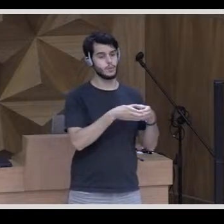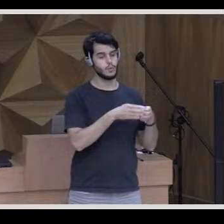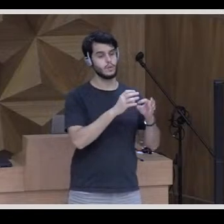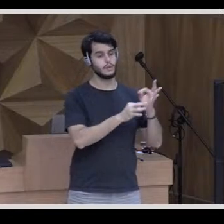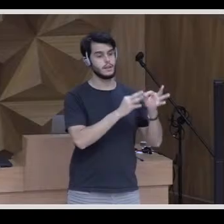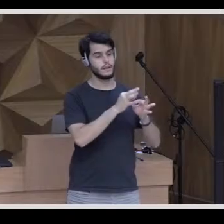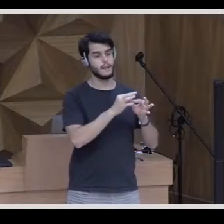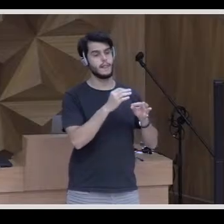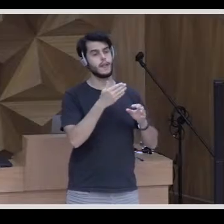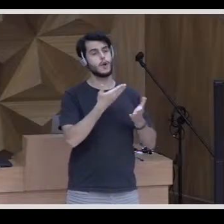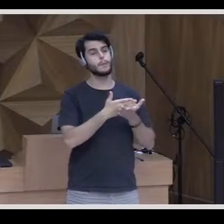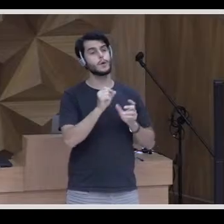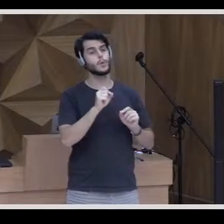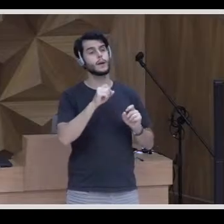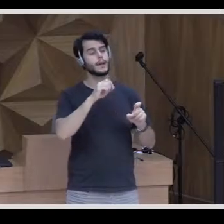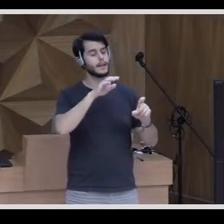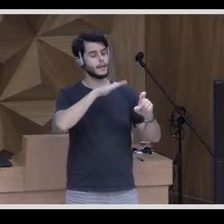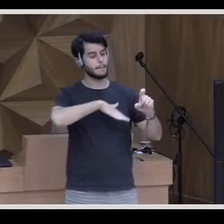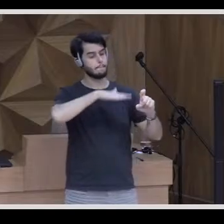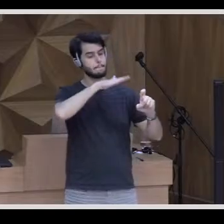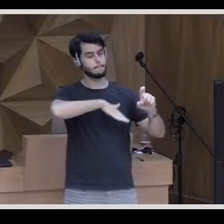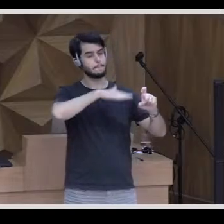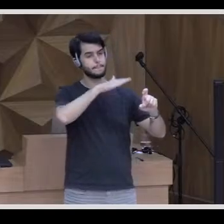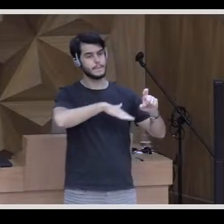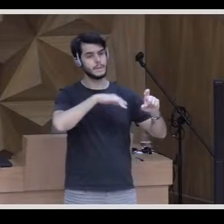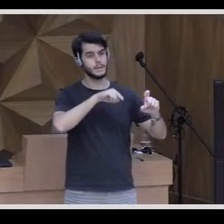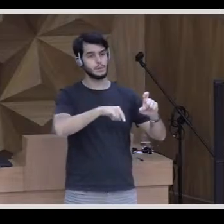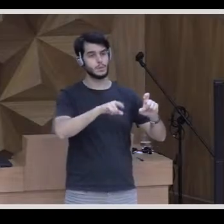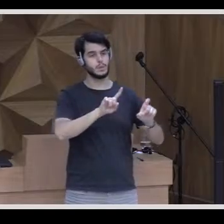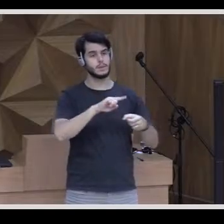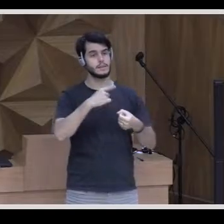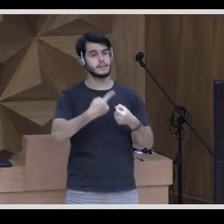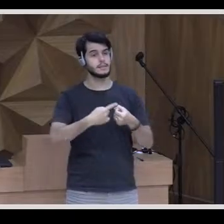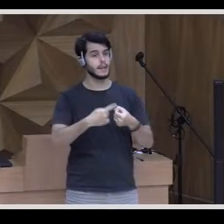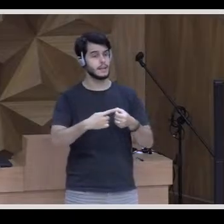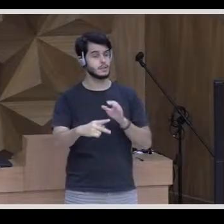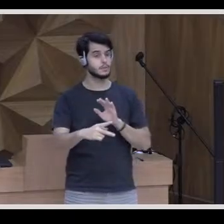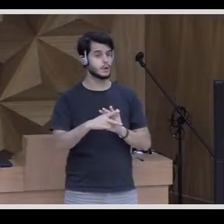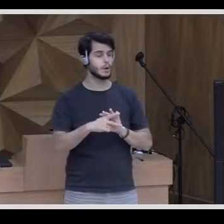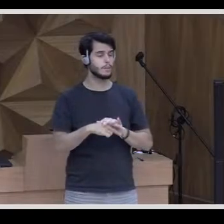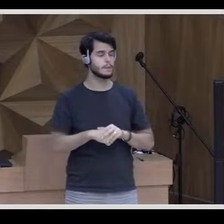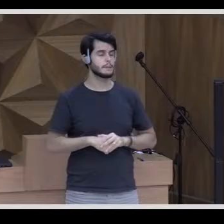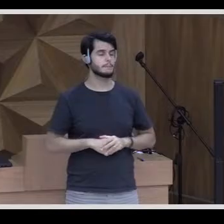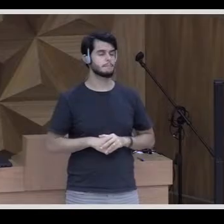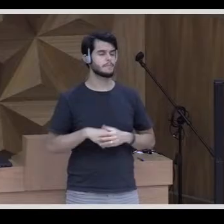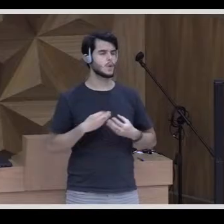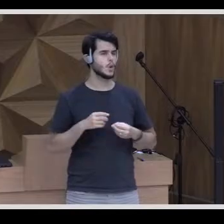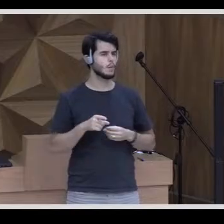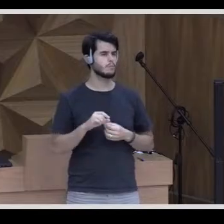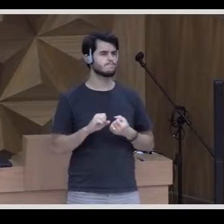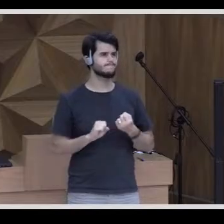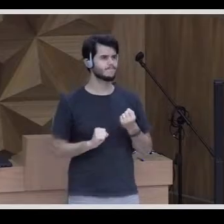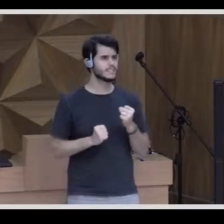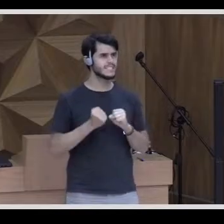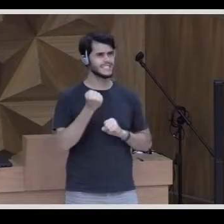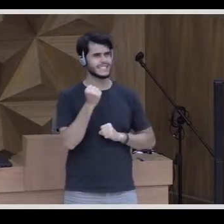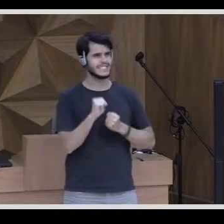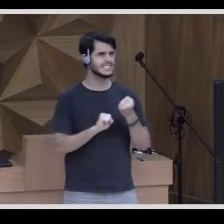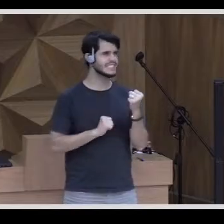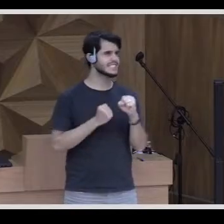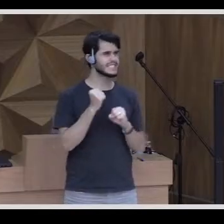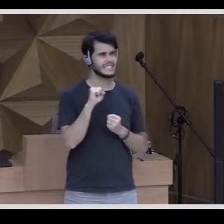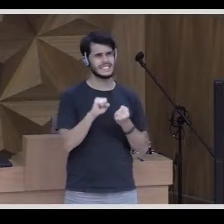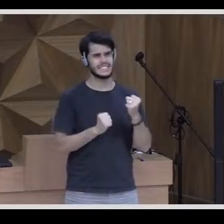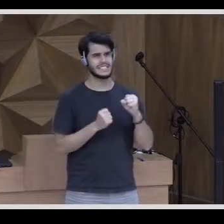what we kept getting told was that because forestry is such a physically demanding job, the workers were doing